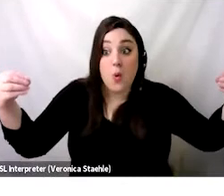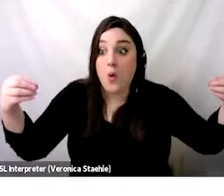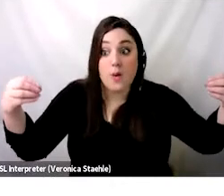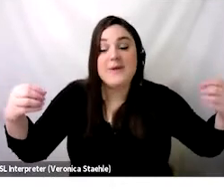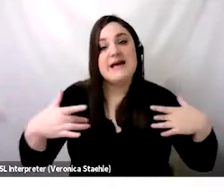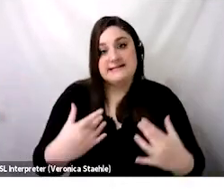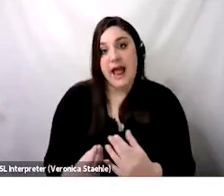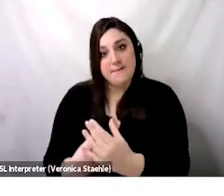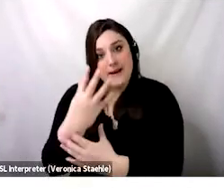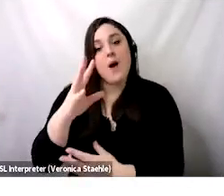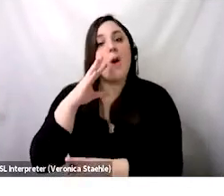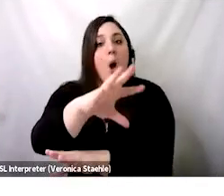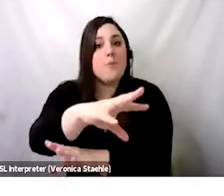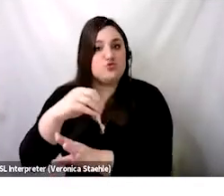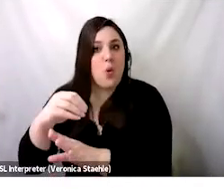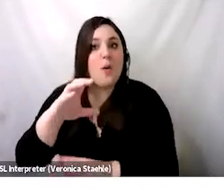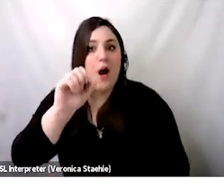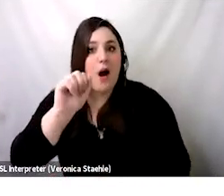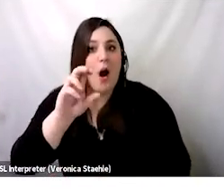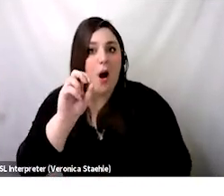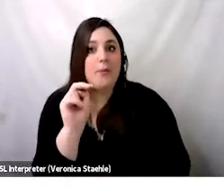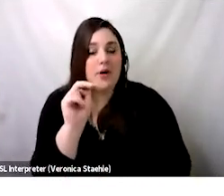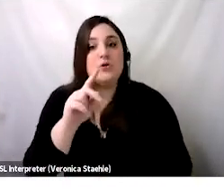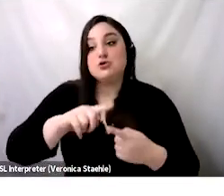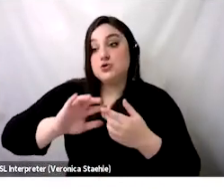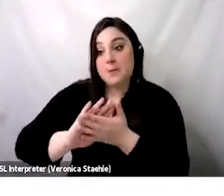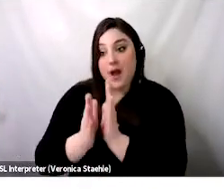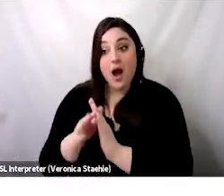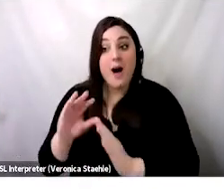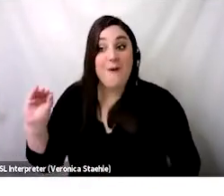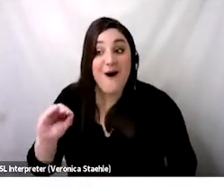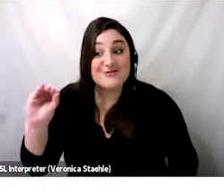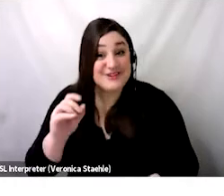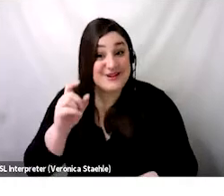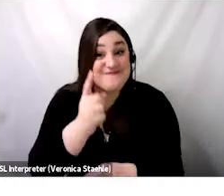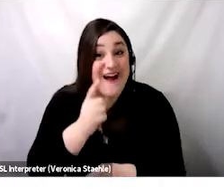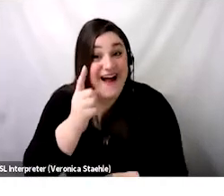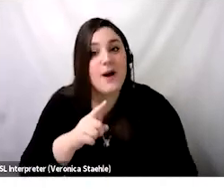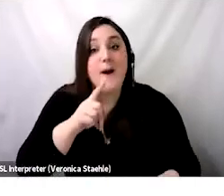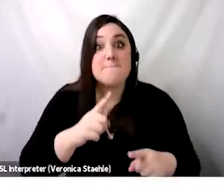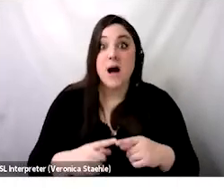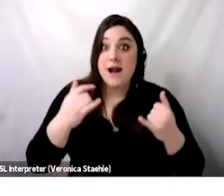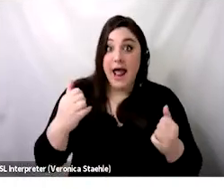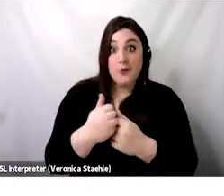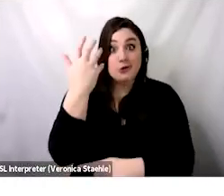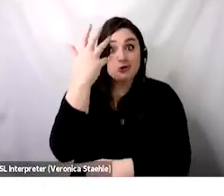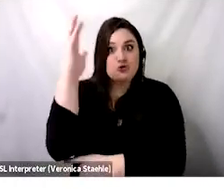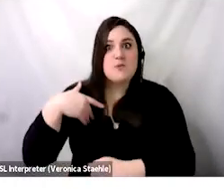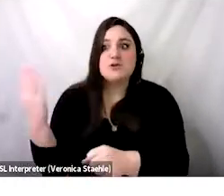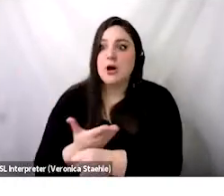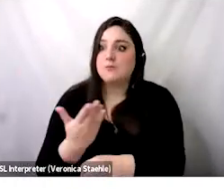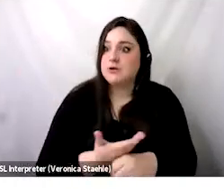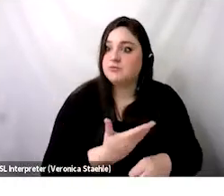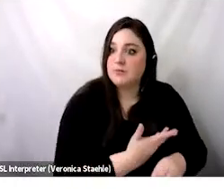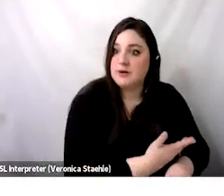the slide before, we talked about plants holding on to that carbon for food. So what is happening, especially